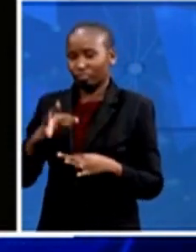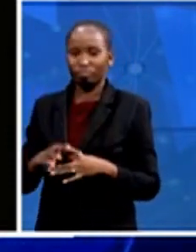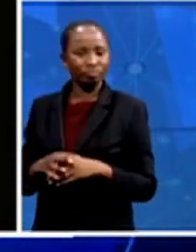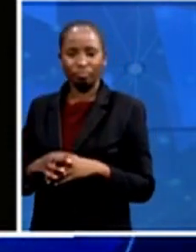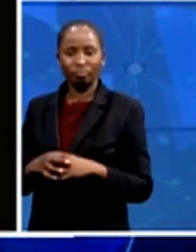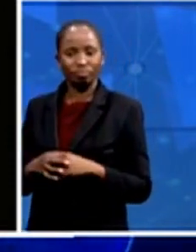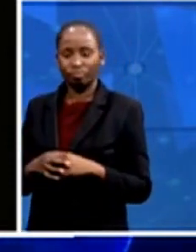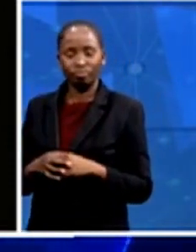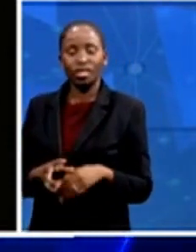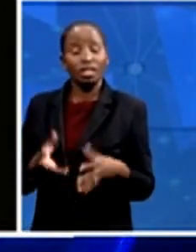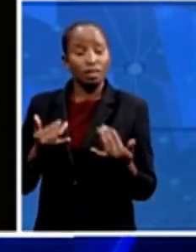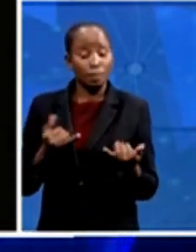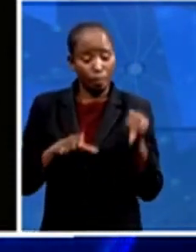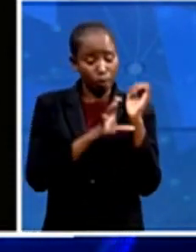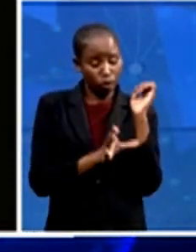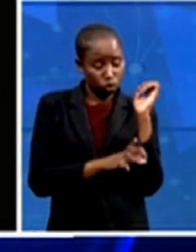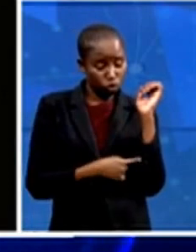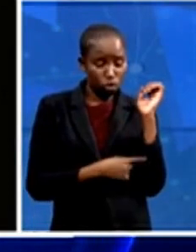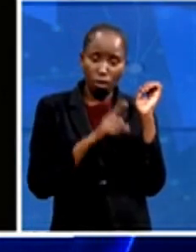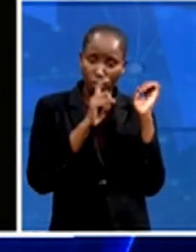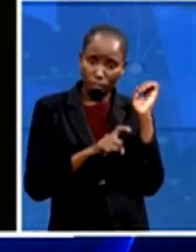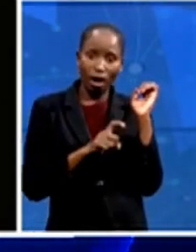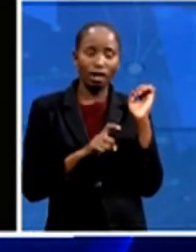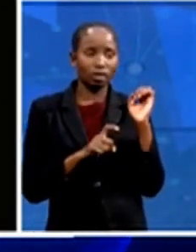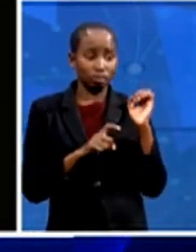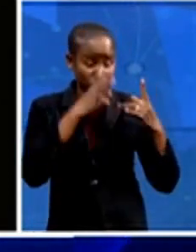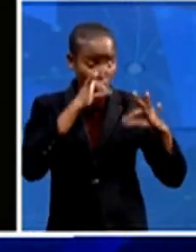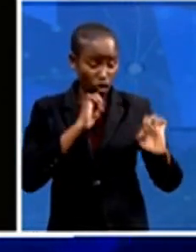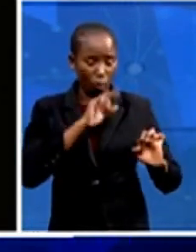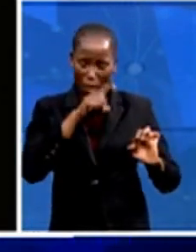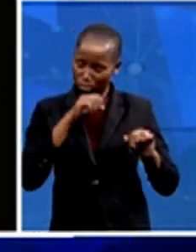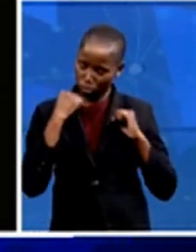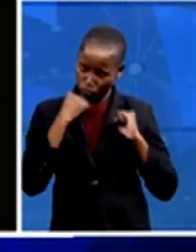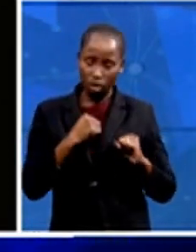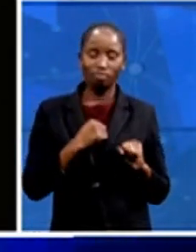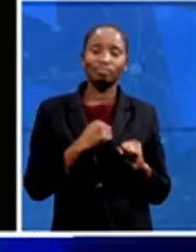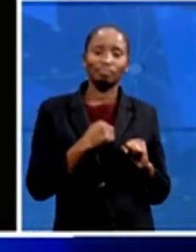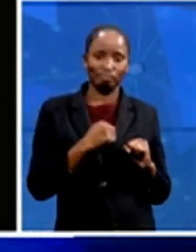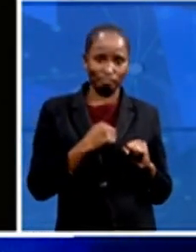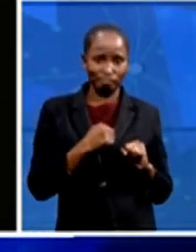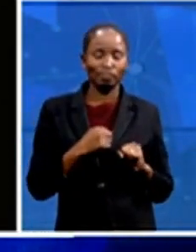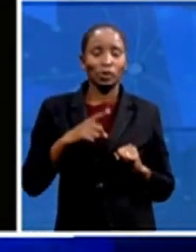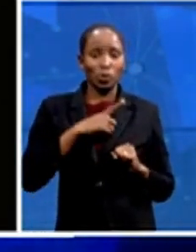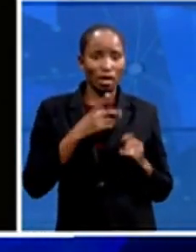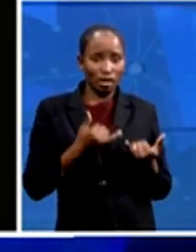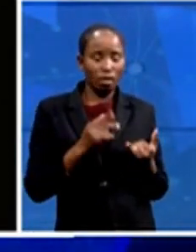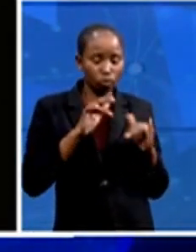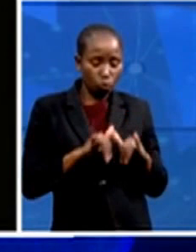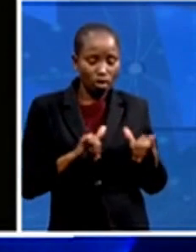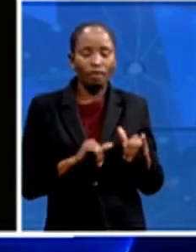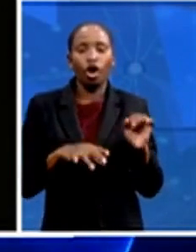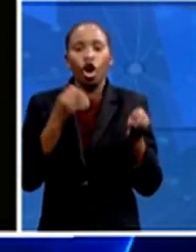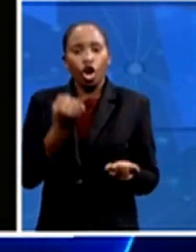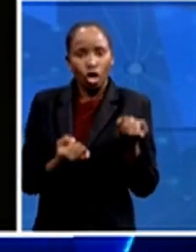be a strong one as well. I'm just reading through the court papers. There was a decision that